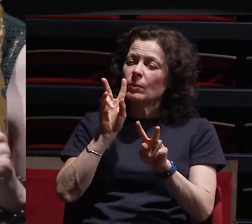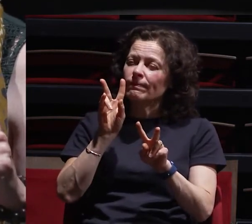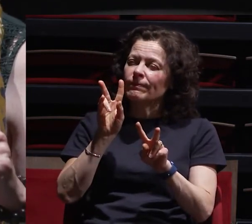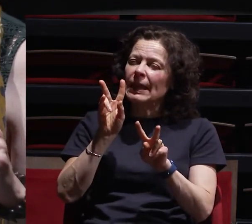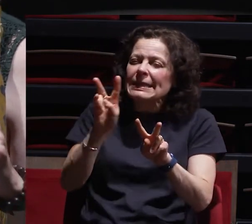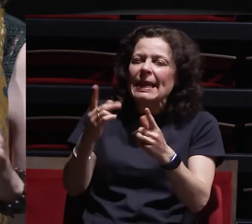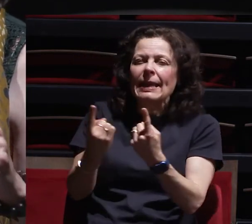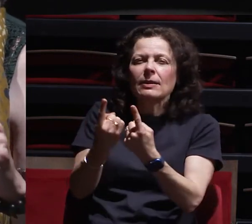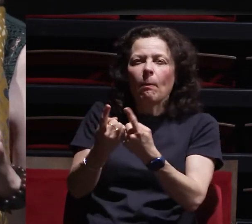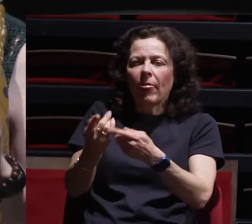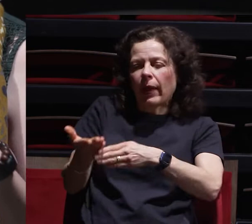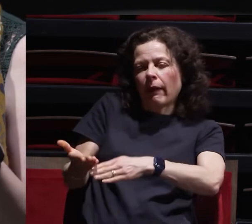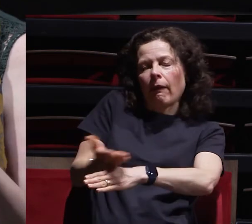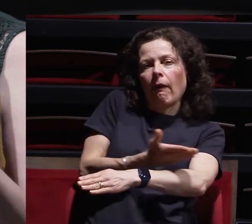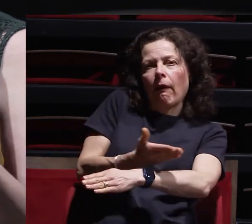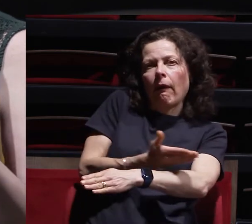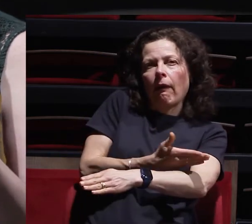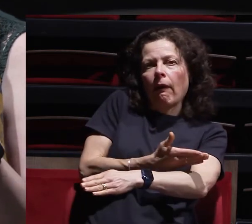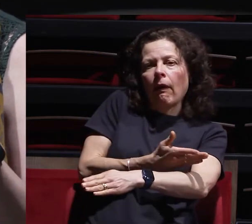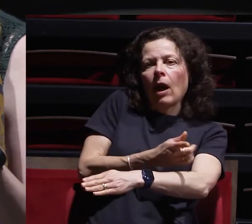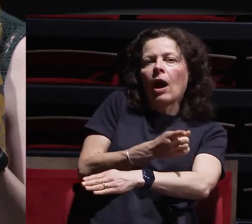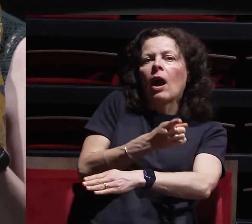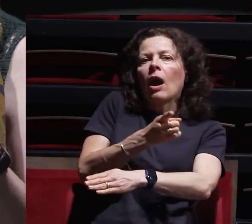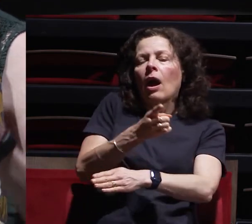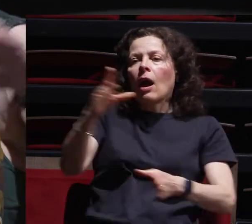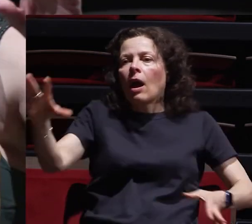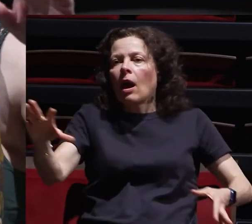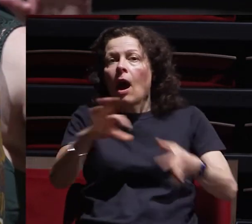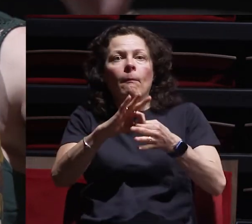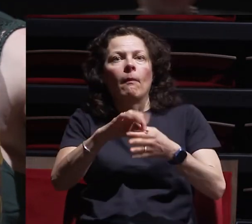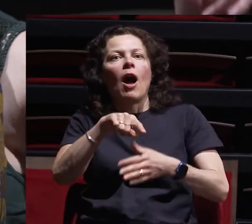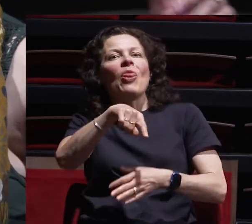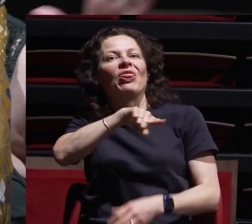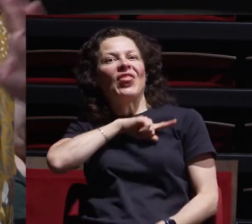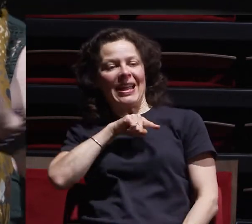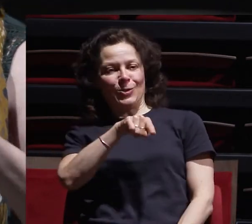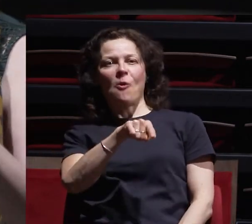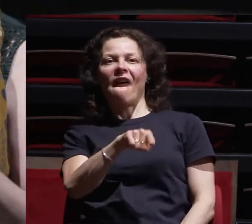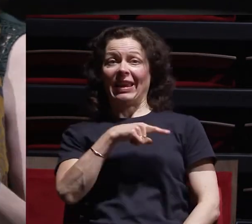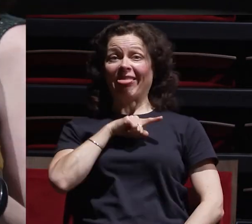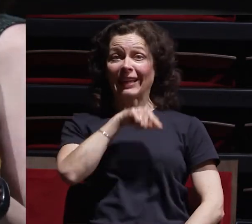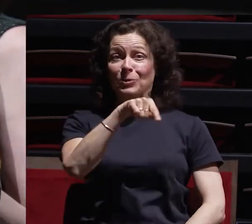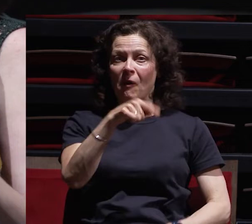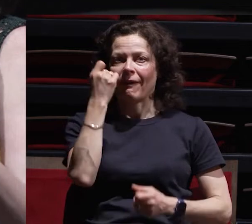seed something early on that just gives us, oh, that's why that was there. Okay,